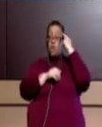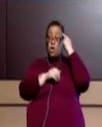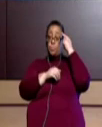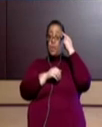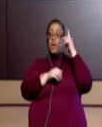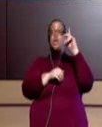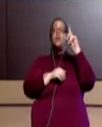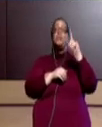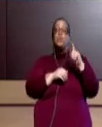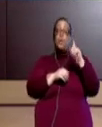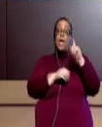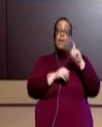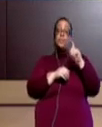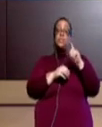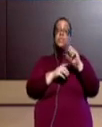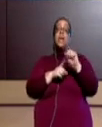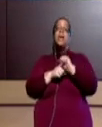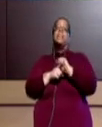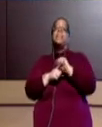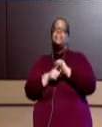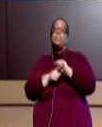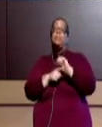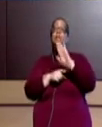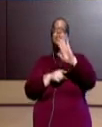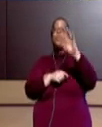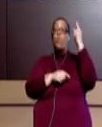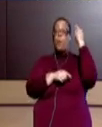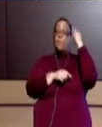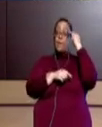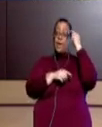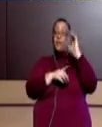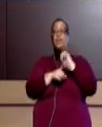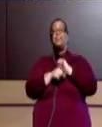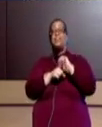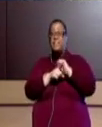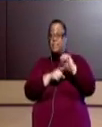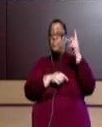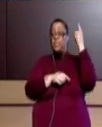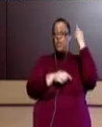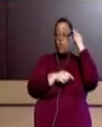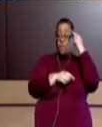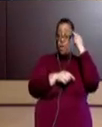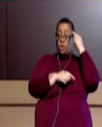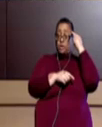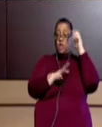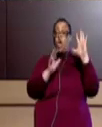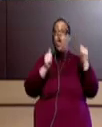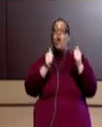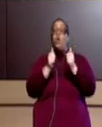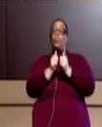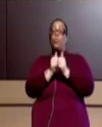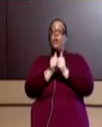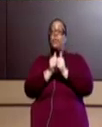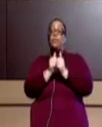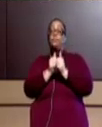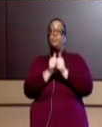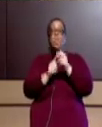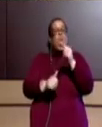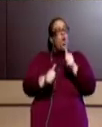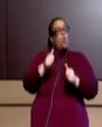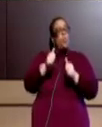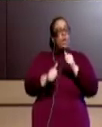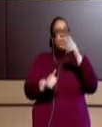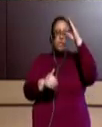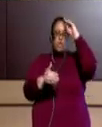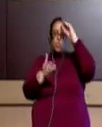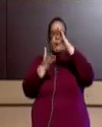You have to discipline your mind. You have to discipline your thoughts. With whether you're married, whether